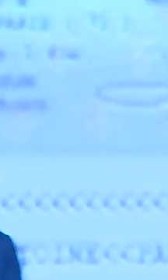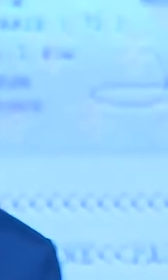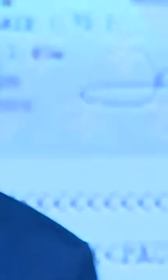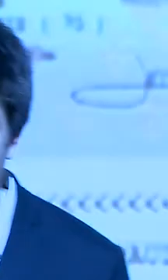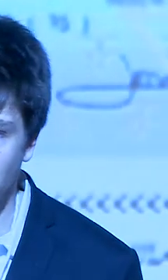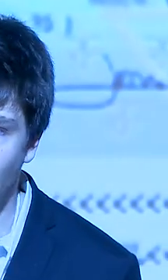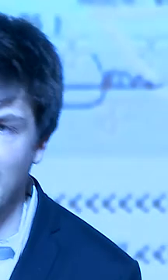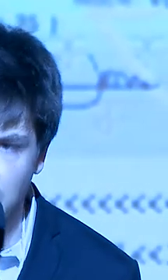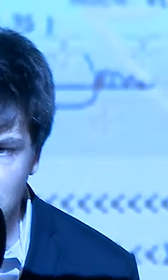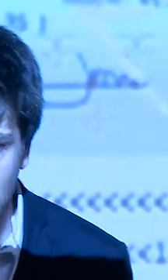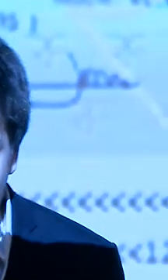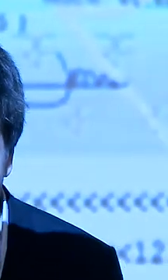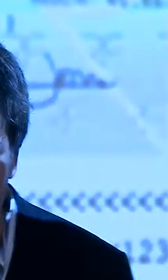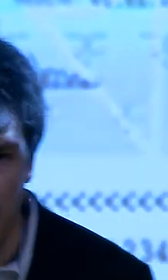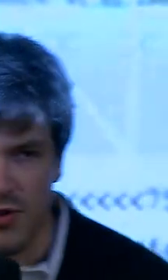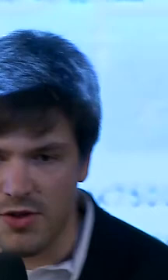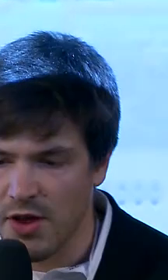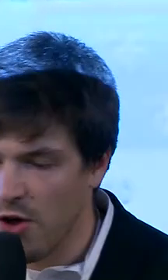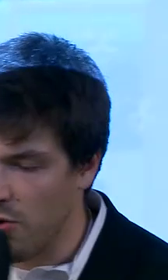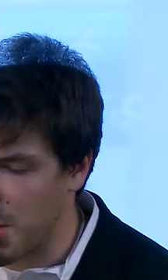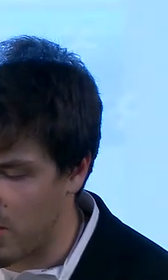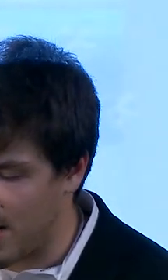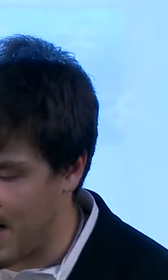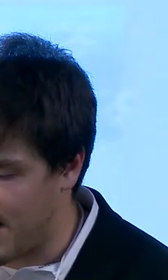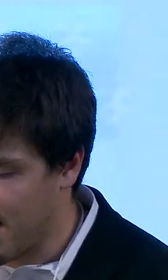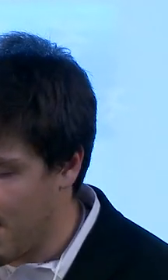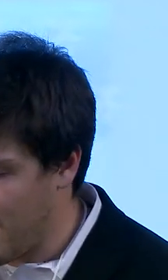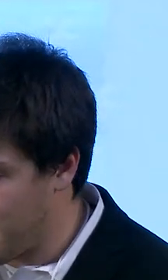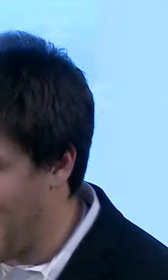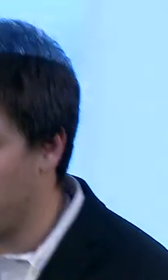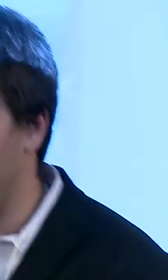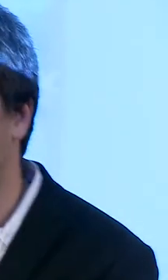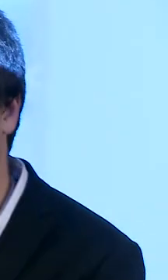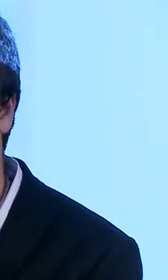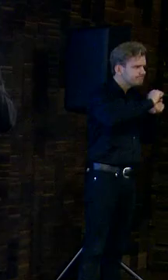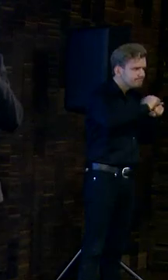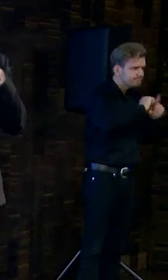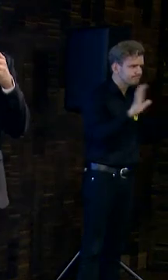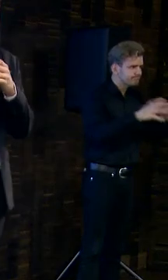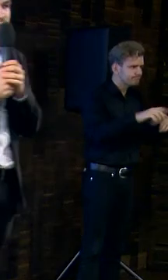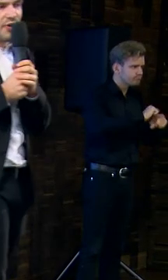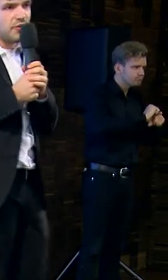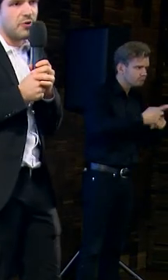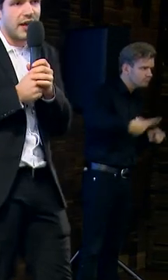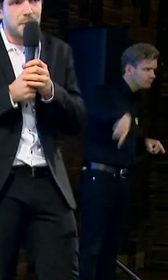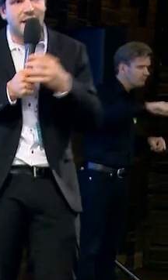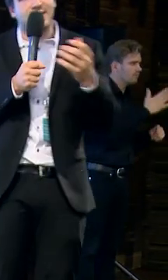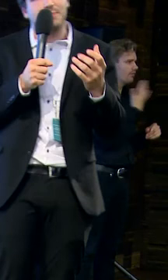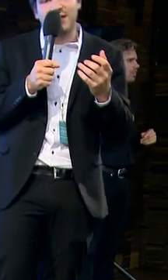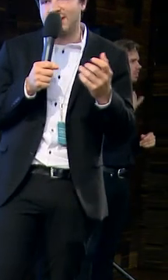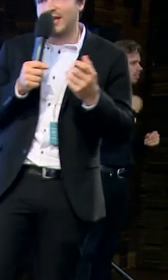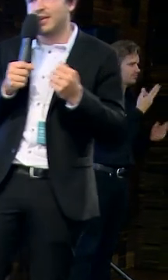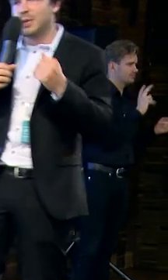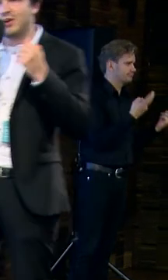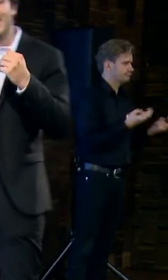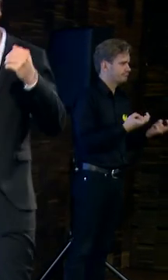was the topic of harassment, and a person who just like had a request from a friend on Facebook, and she